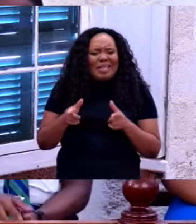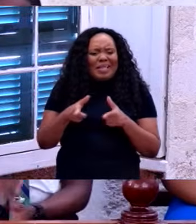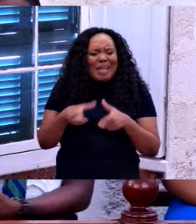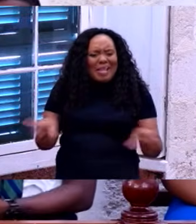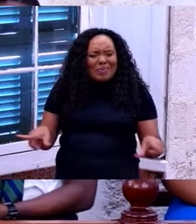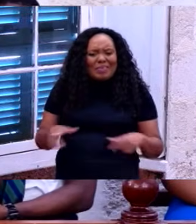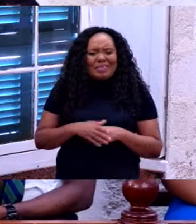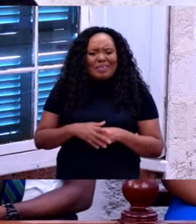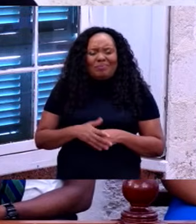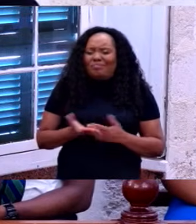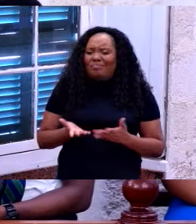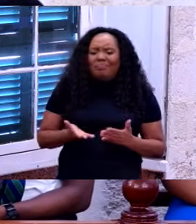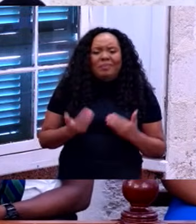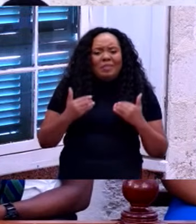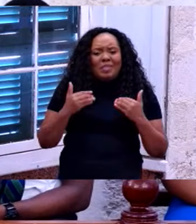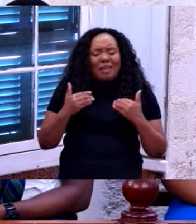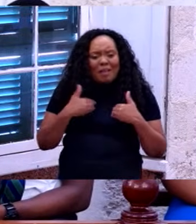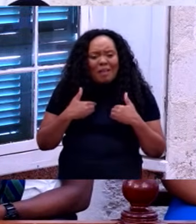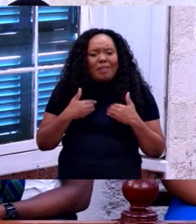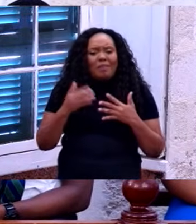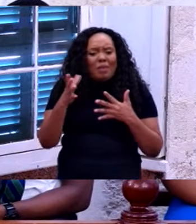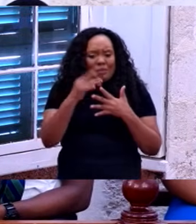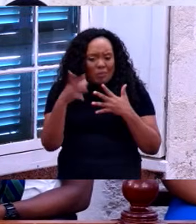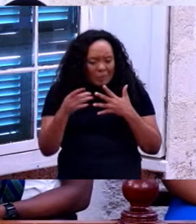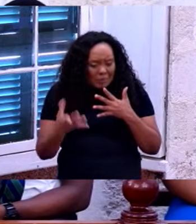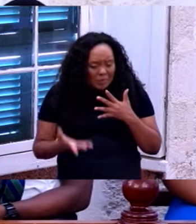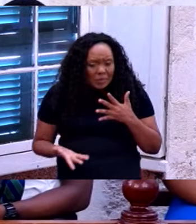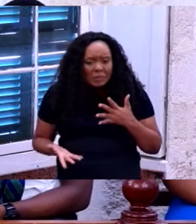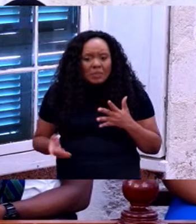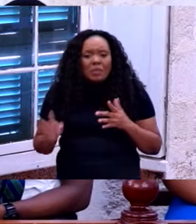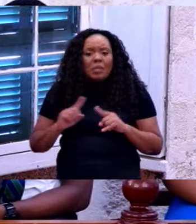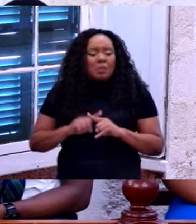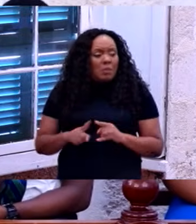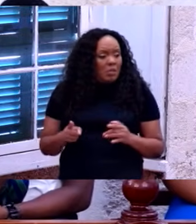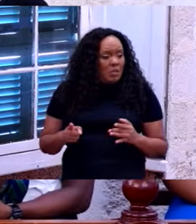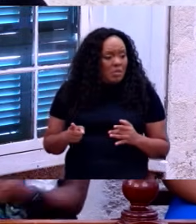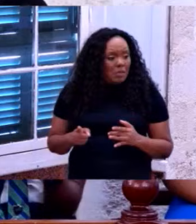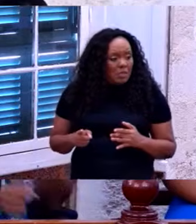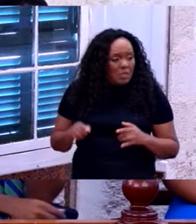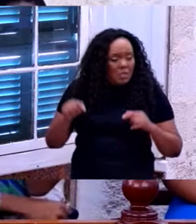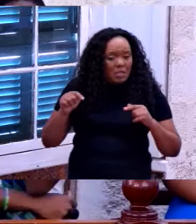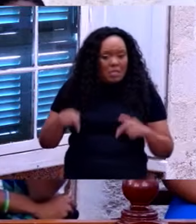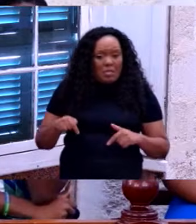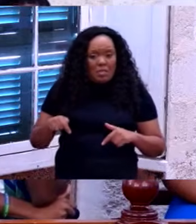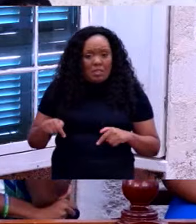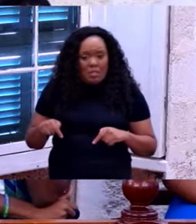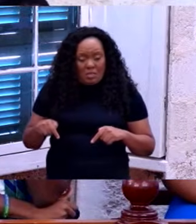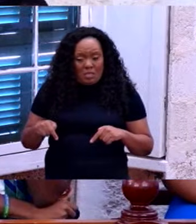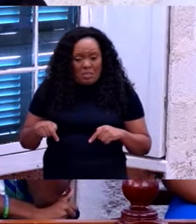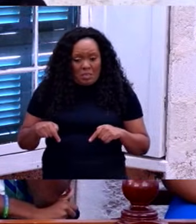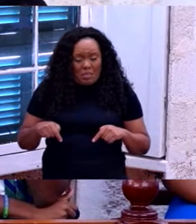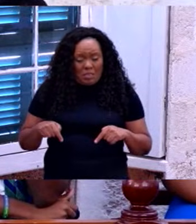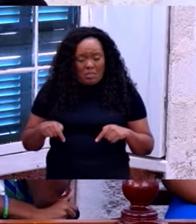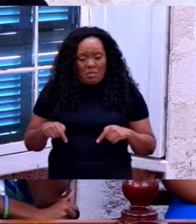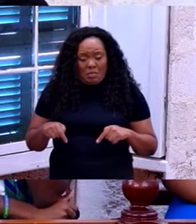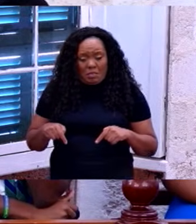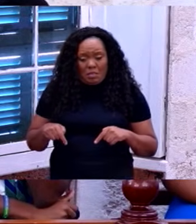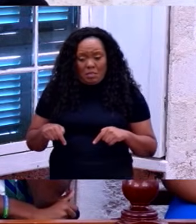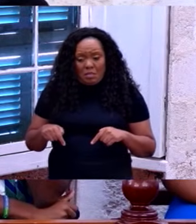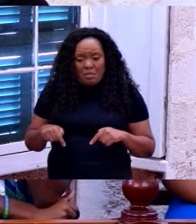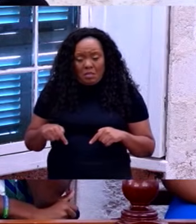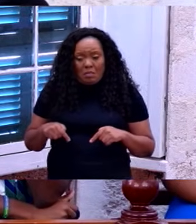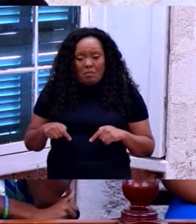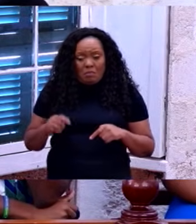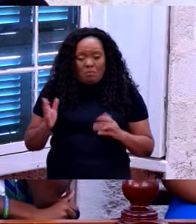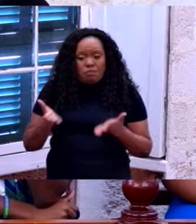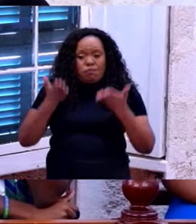have the option. What we're doing is restricting ourselves to having someone outside of the members of Parliament, and this